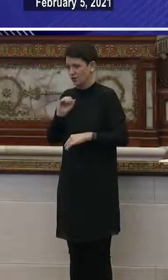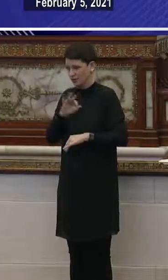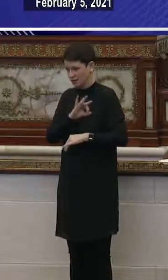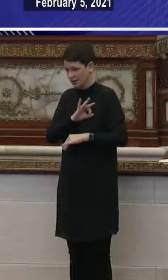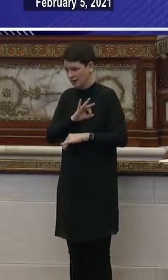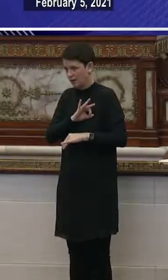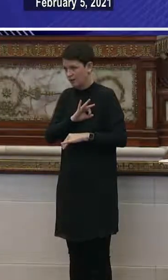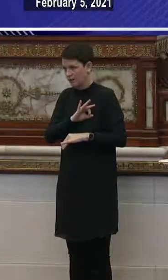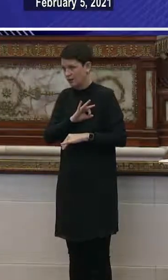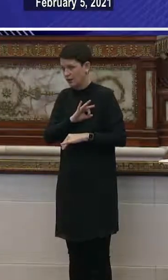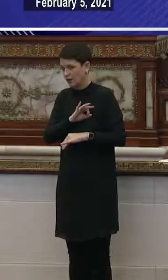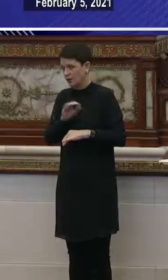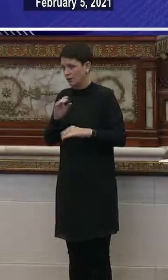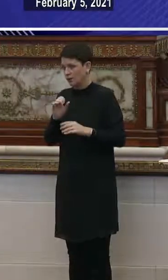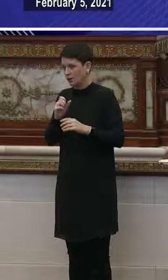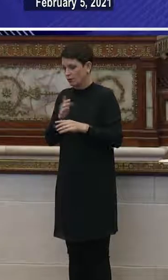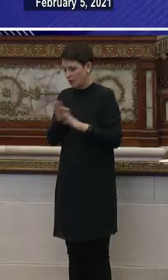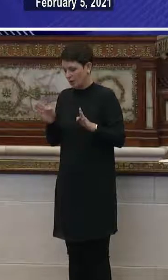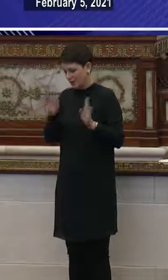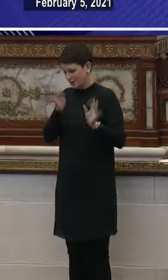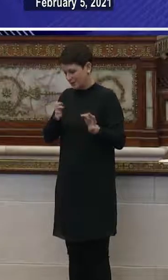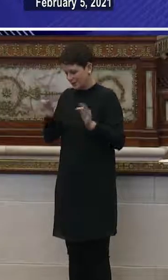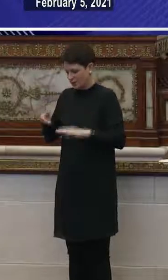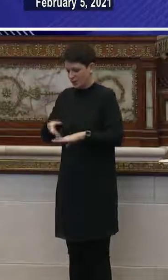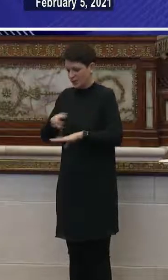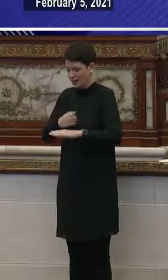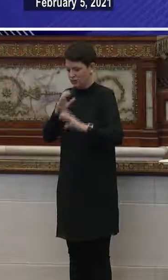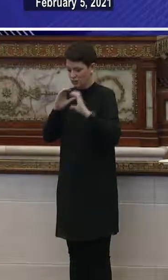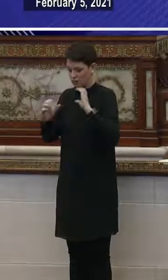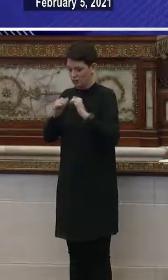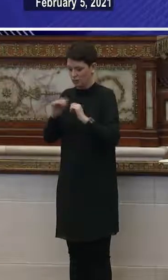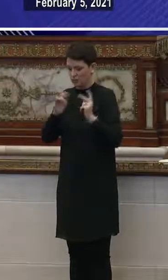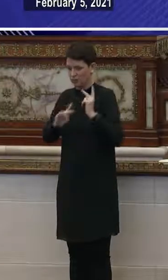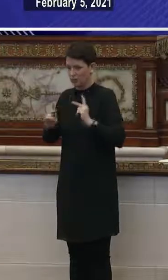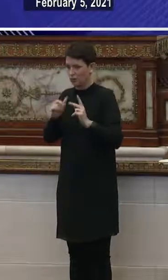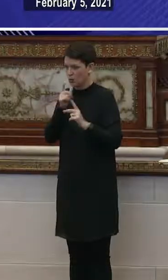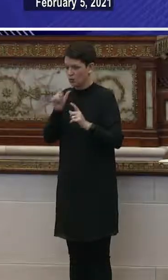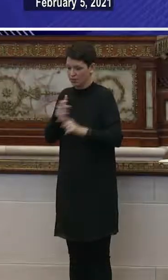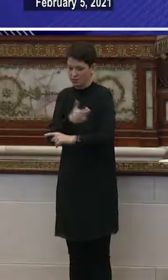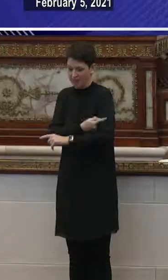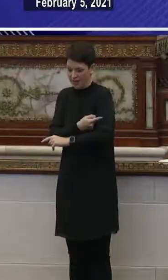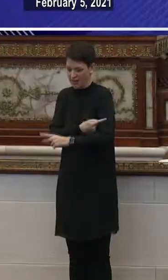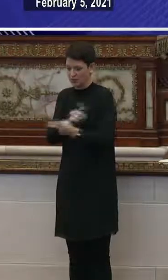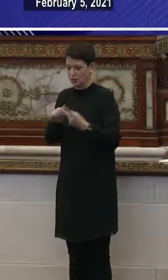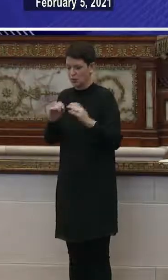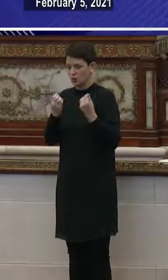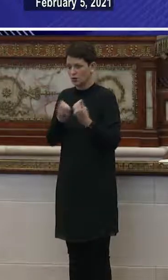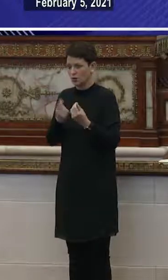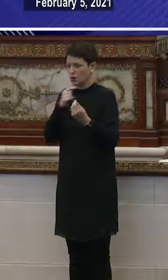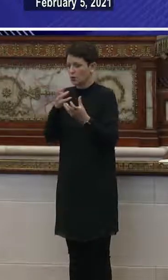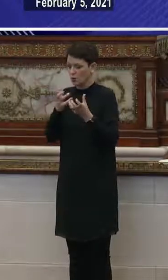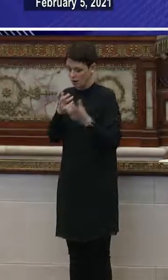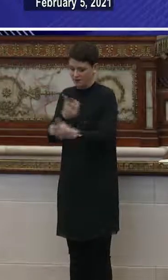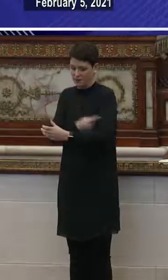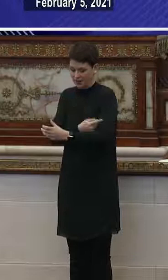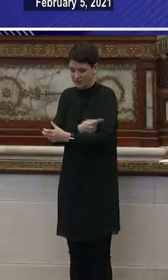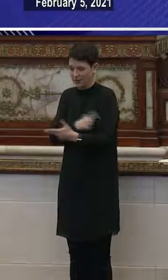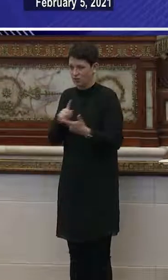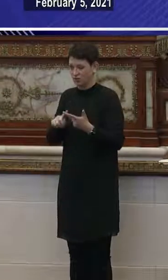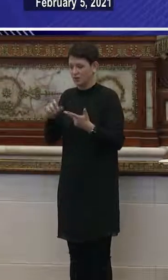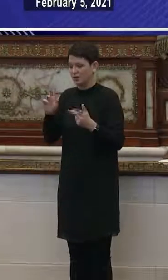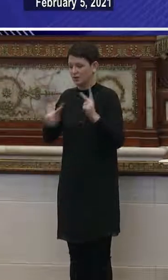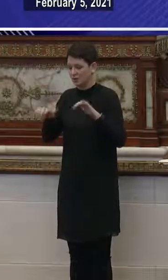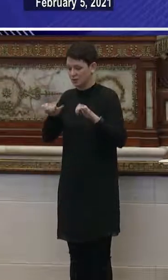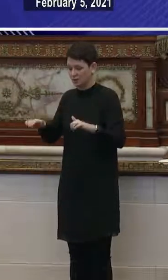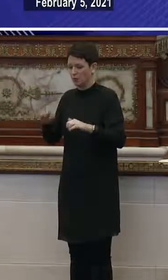broaden its decision-making abilities and enhance its communications with people being vaccinated, people and organizations wanting to be vaccinated, stakeholders,